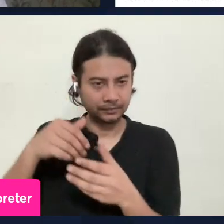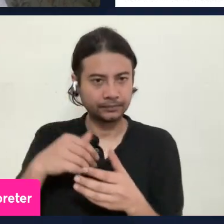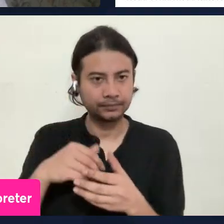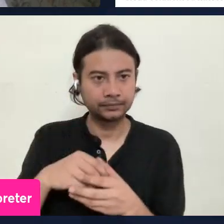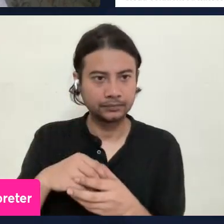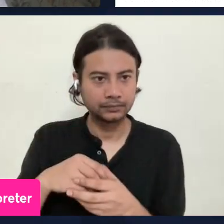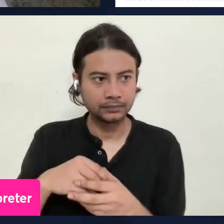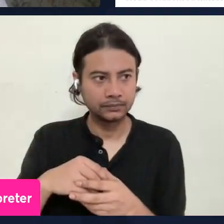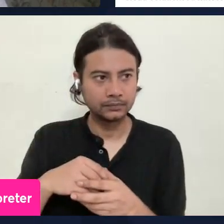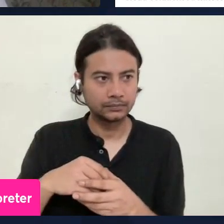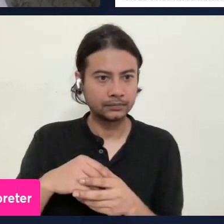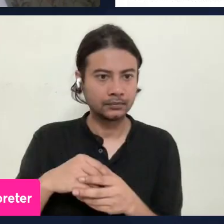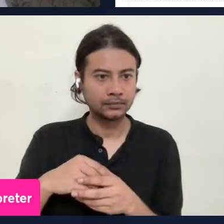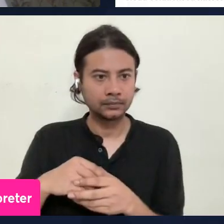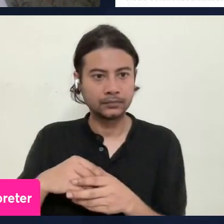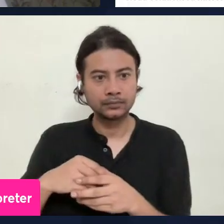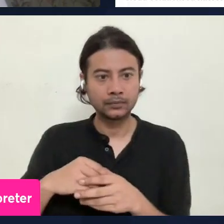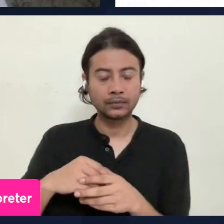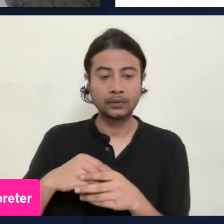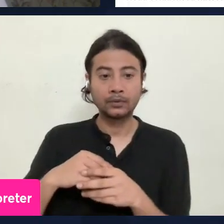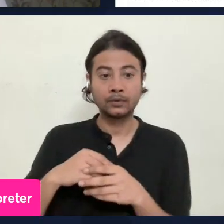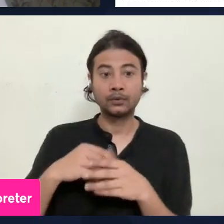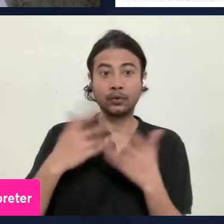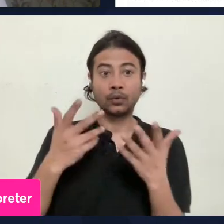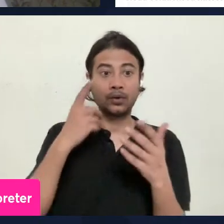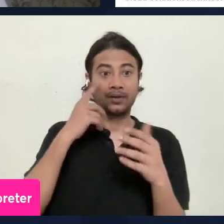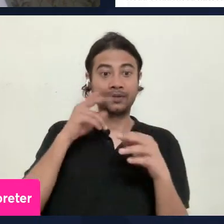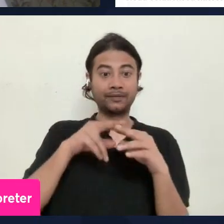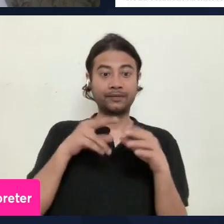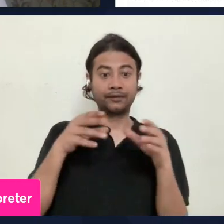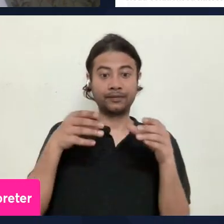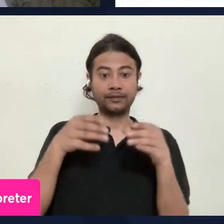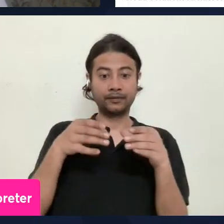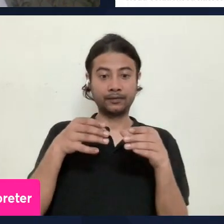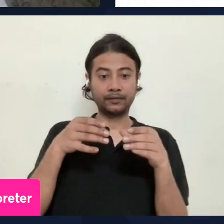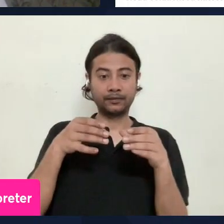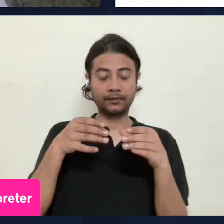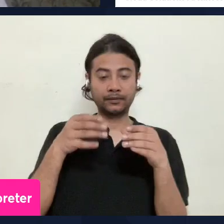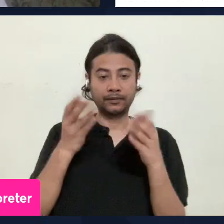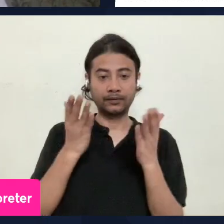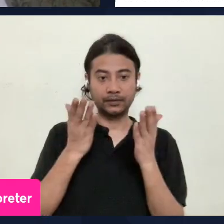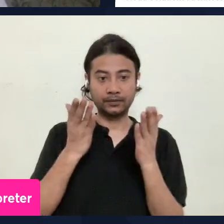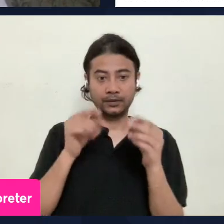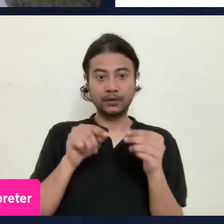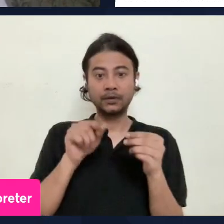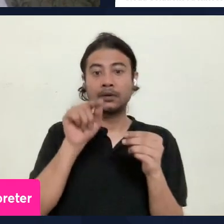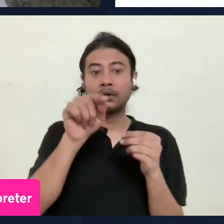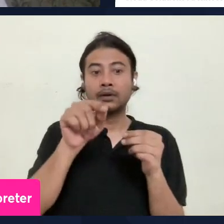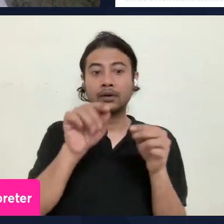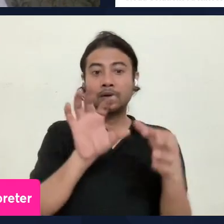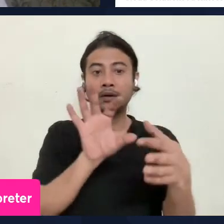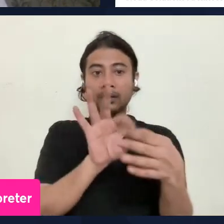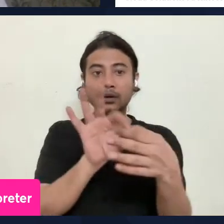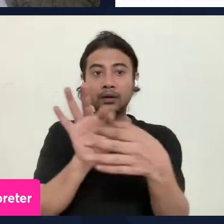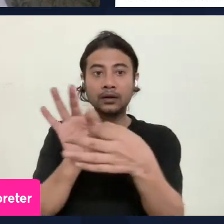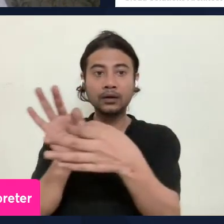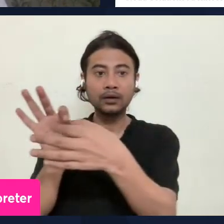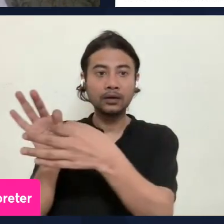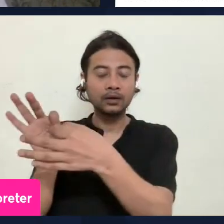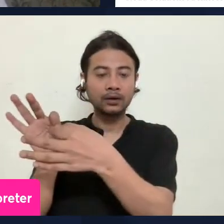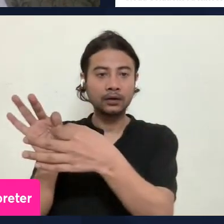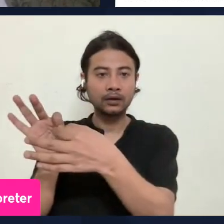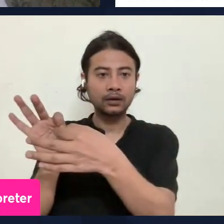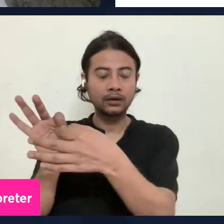the end user. So the end user can then query the data hosting on NetApp via Copilot, and that